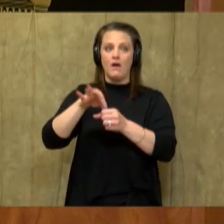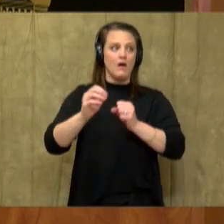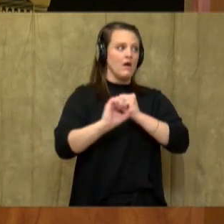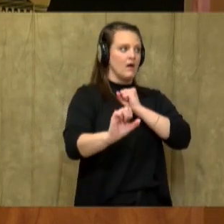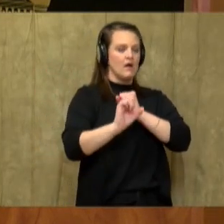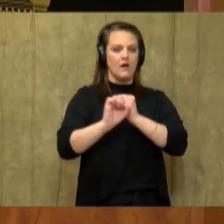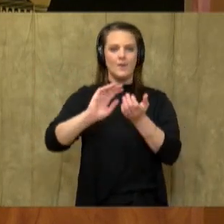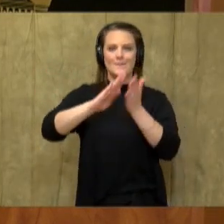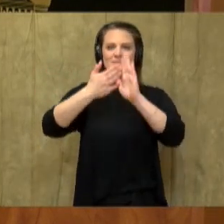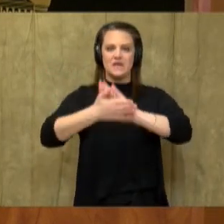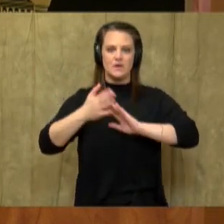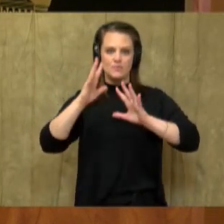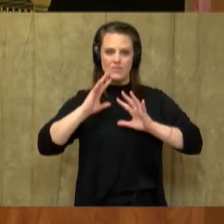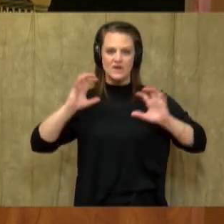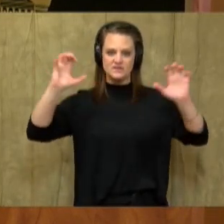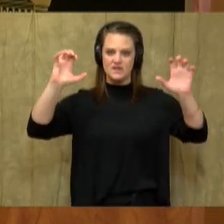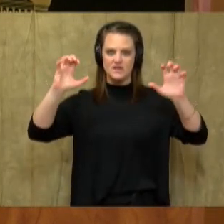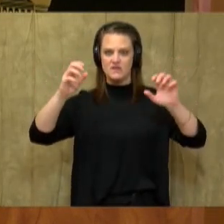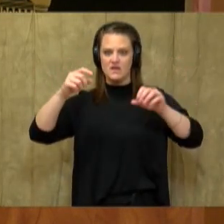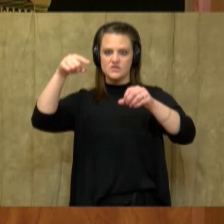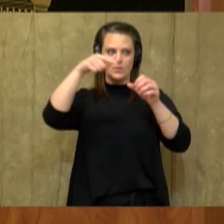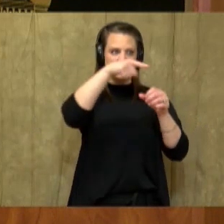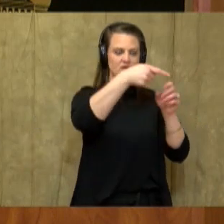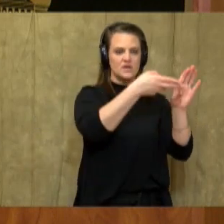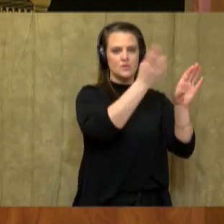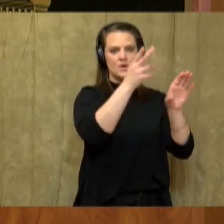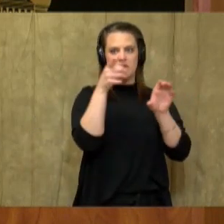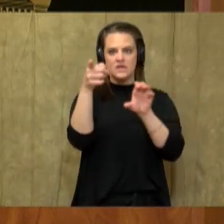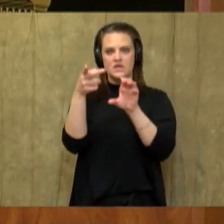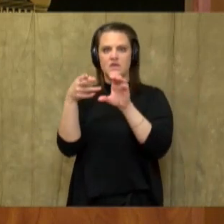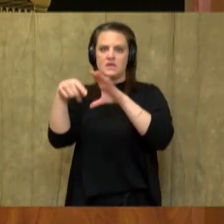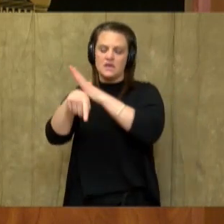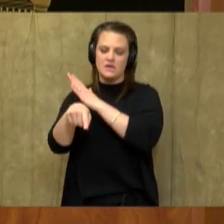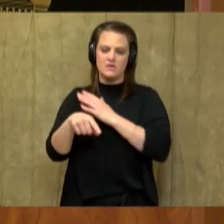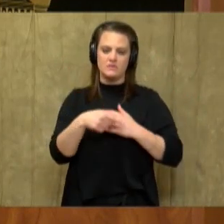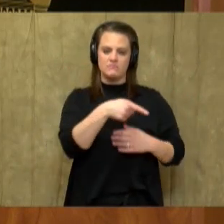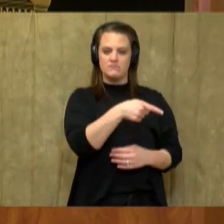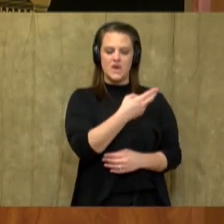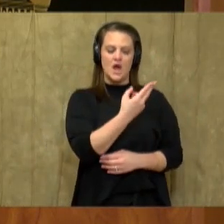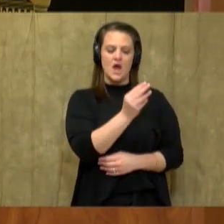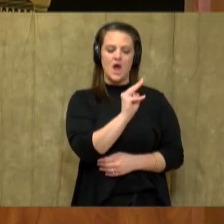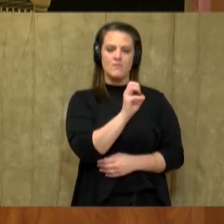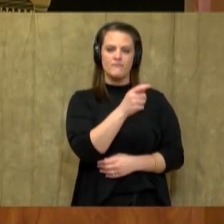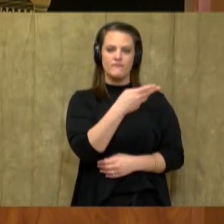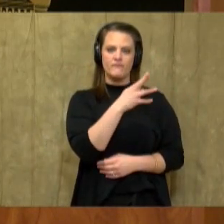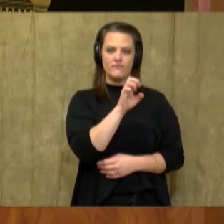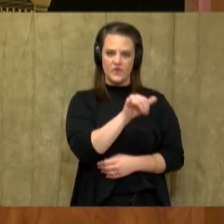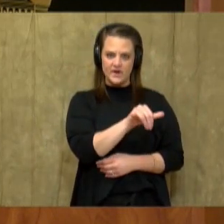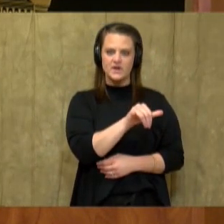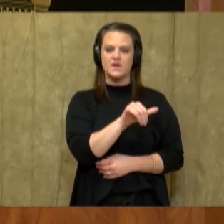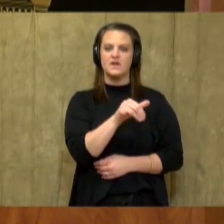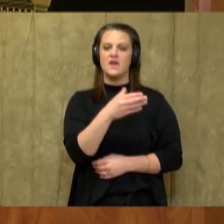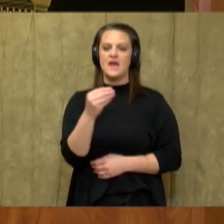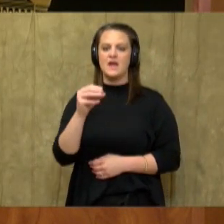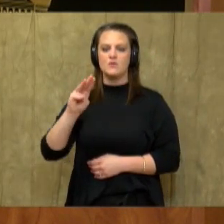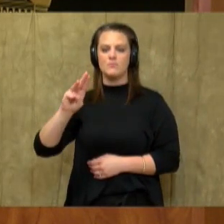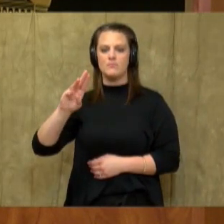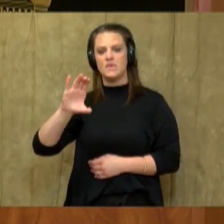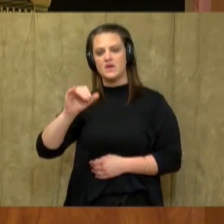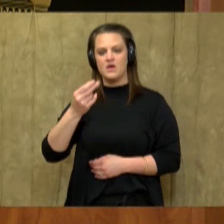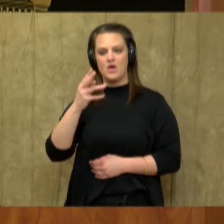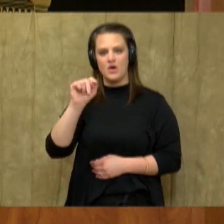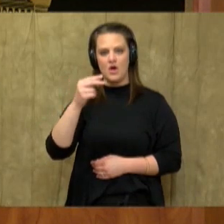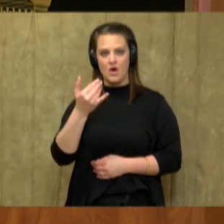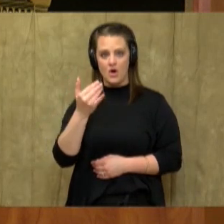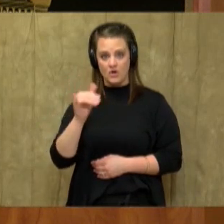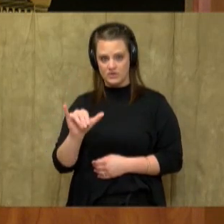candidates for the presidency. At the bottom left, you can see Humphrey and McCarthy. Humphrey is Johnson's vice president, and he represents everything Johnson